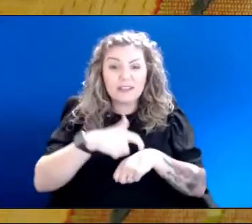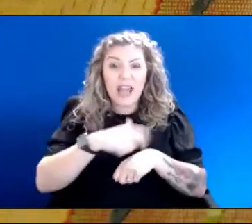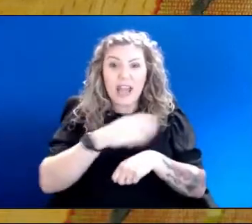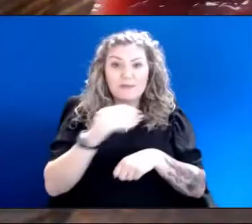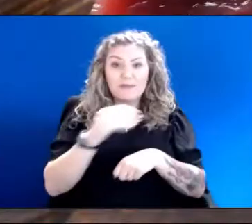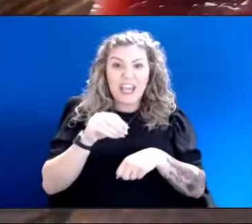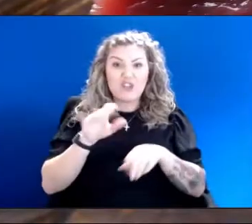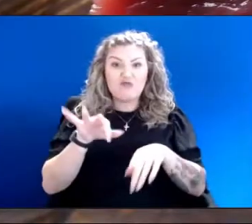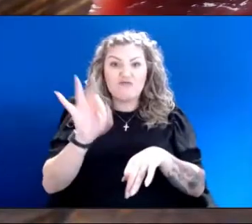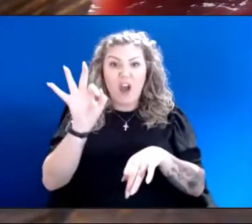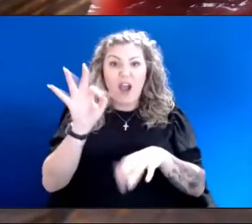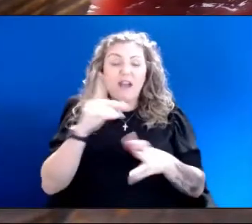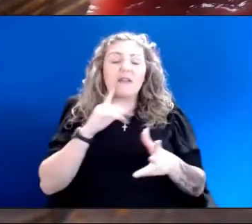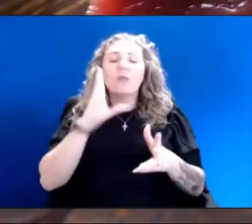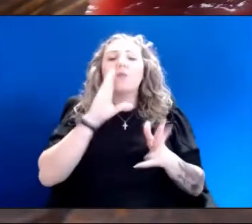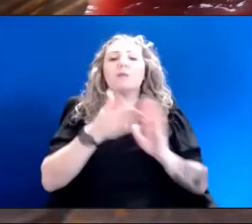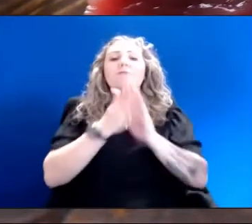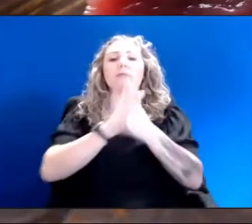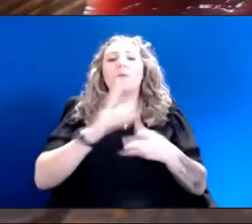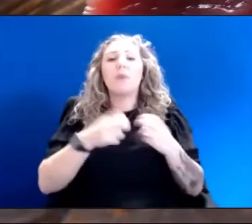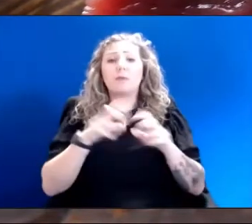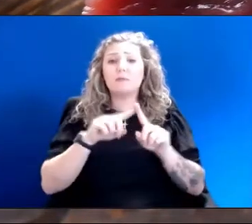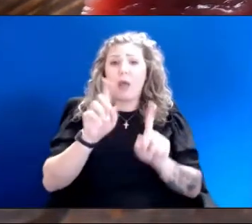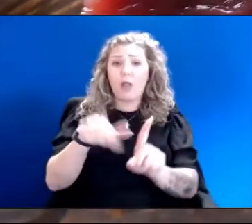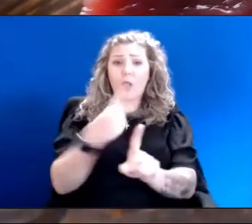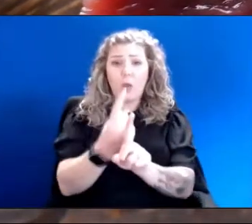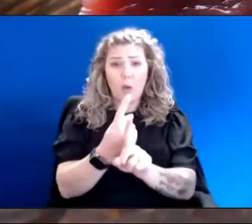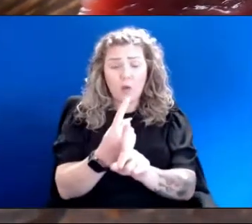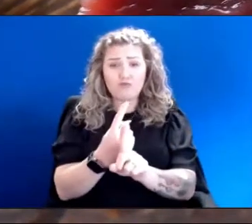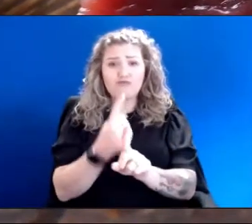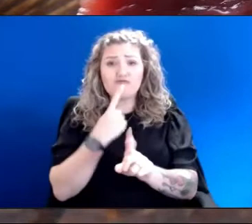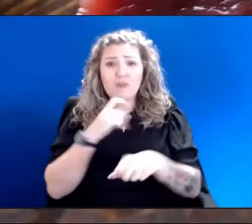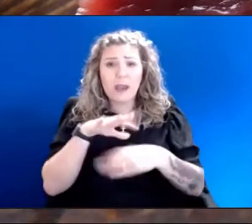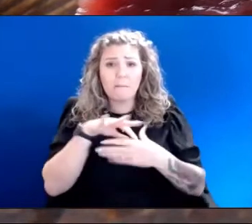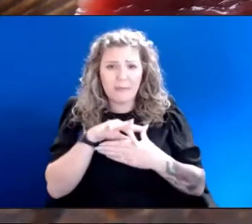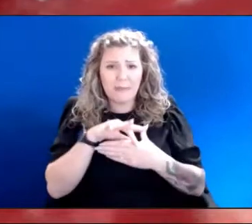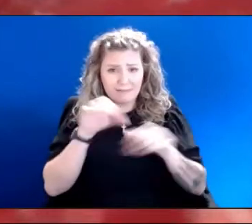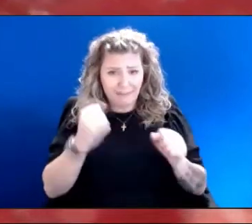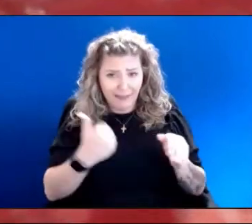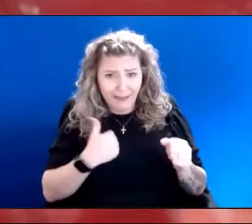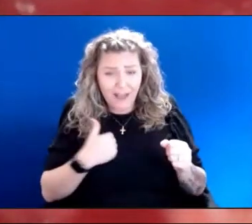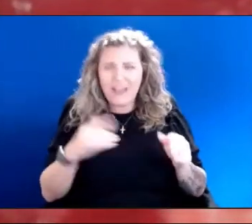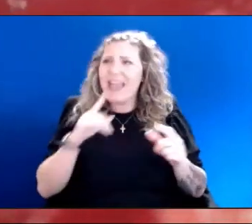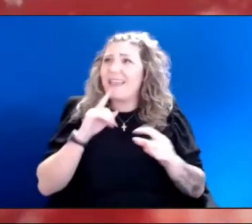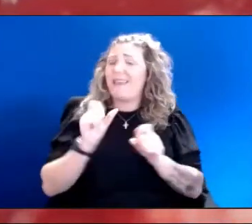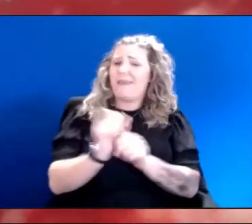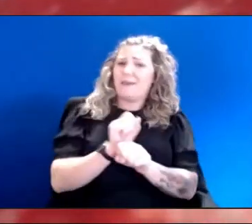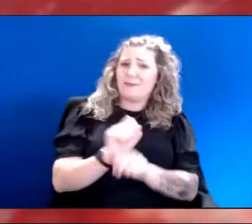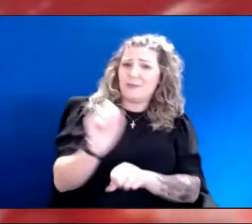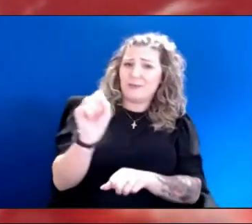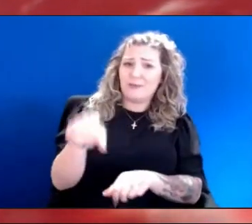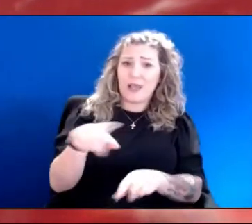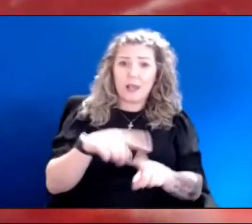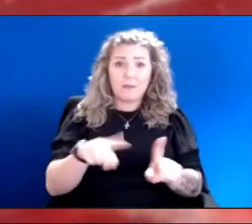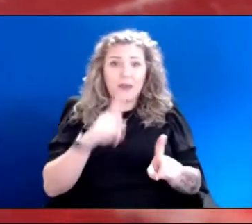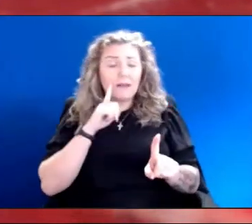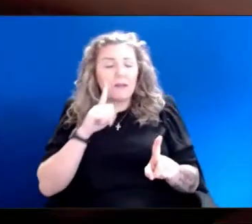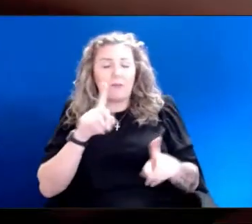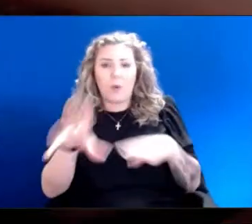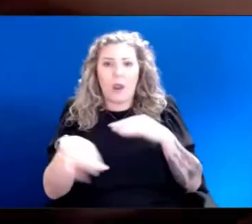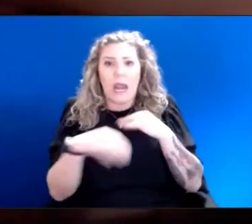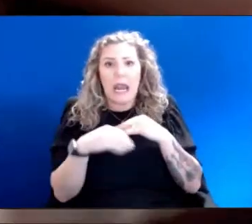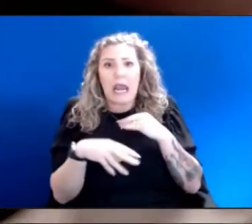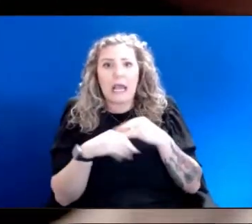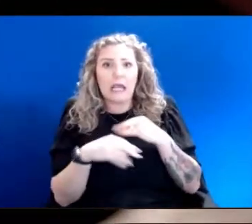But usually by itself, again, red meats, can you have red meat? Absolutely. But if you stack that on